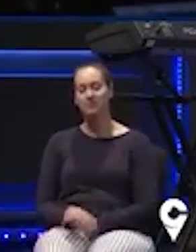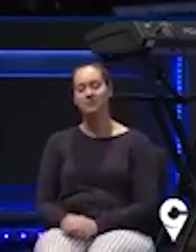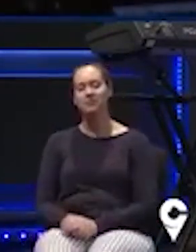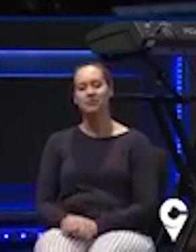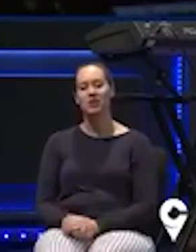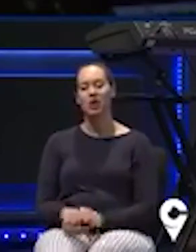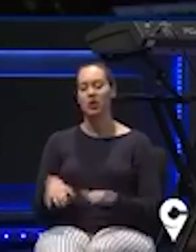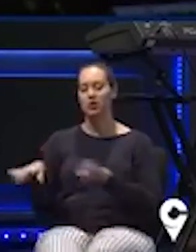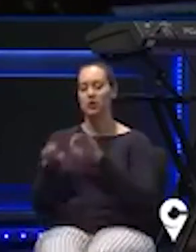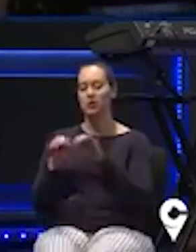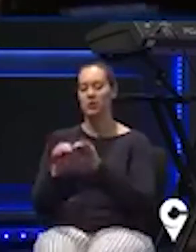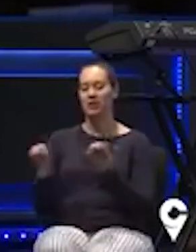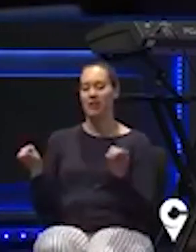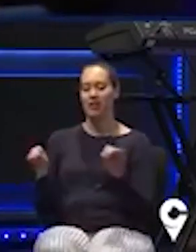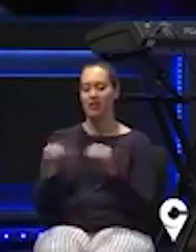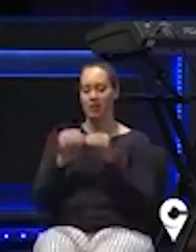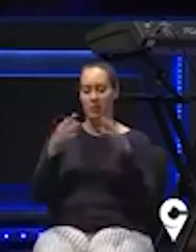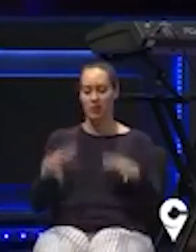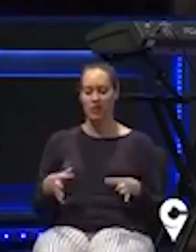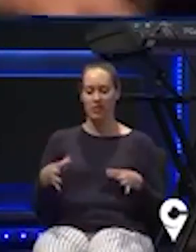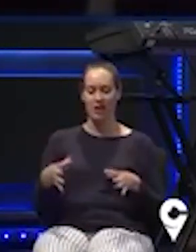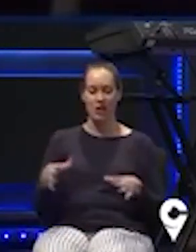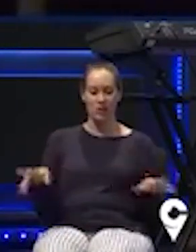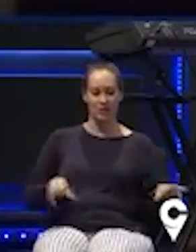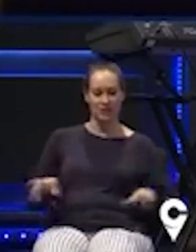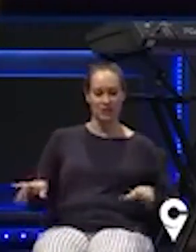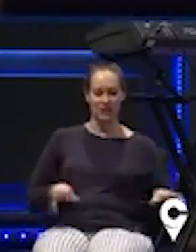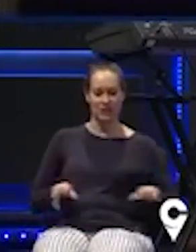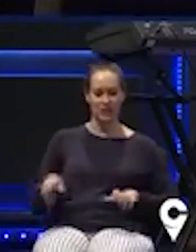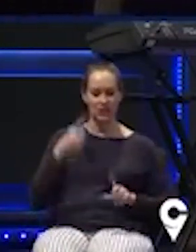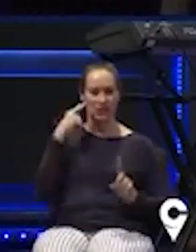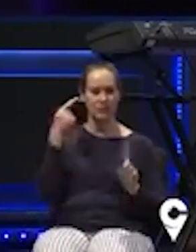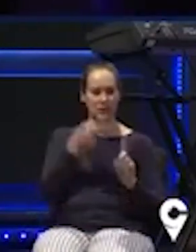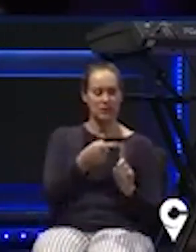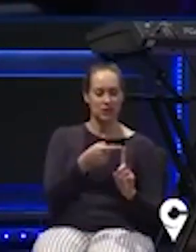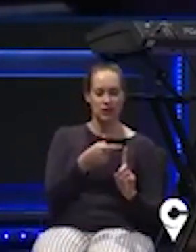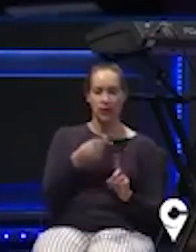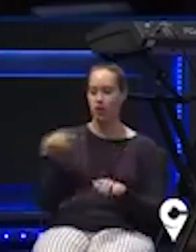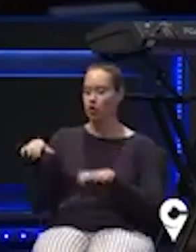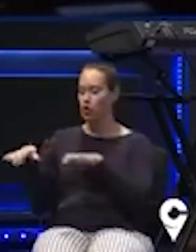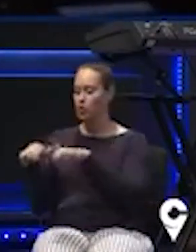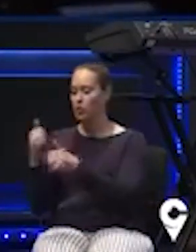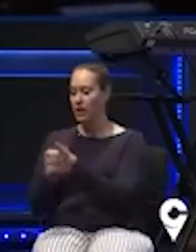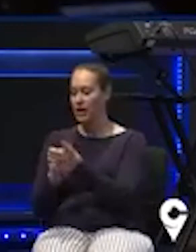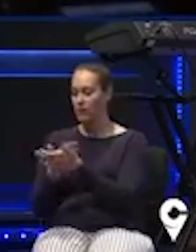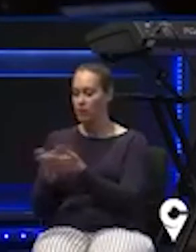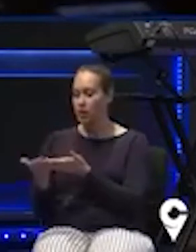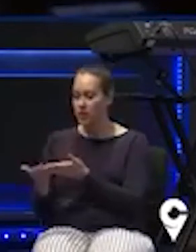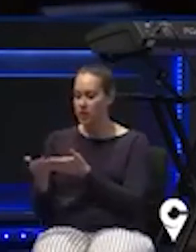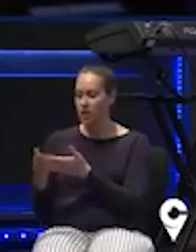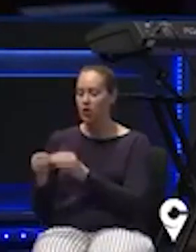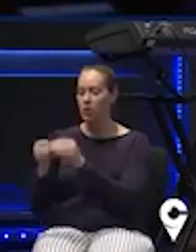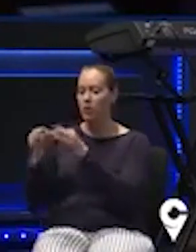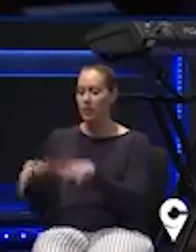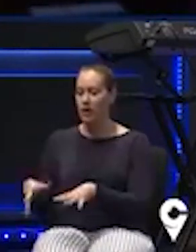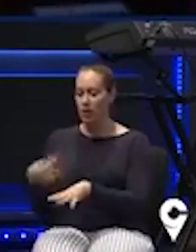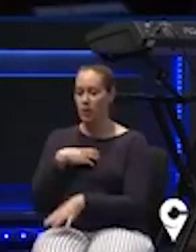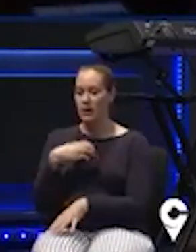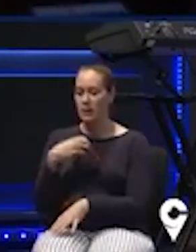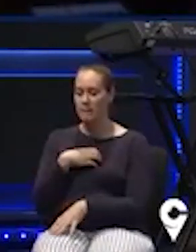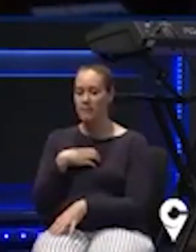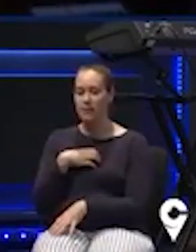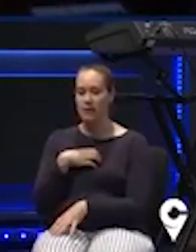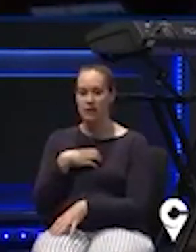Do nothing out of selfish ambition and vain conceit. Do everything without complaining or